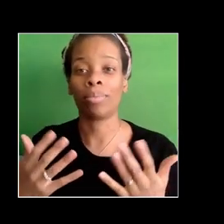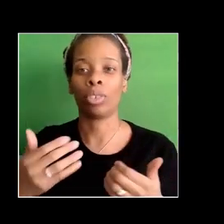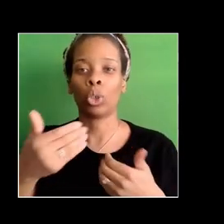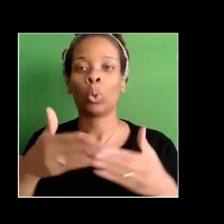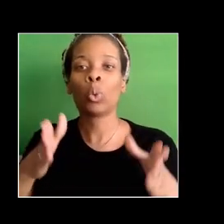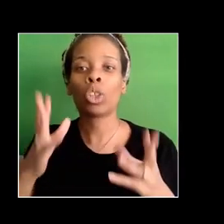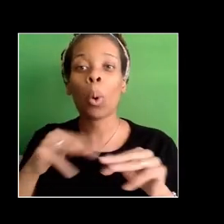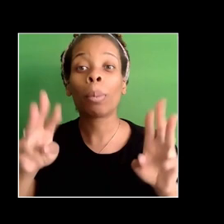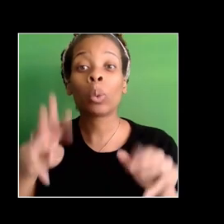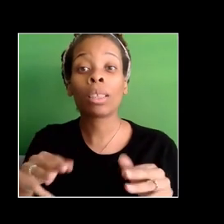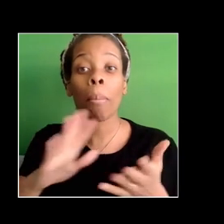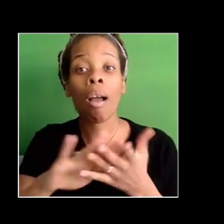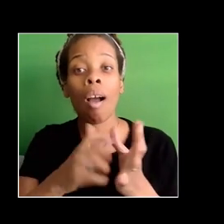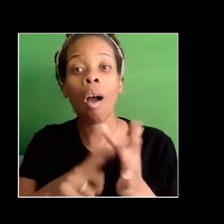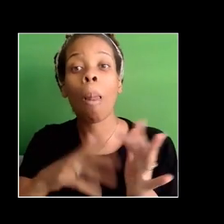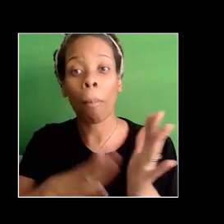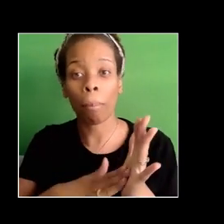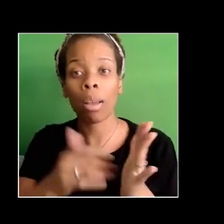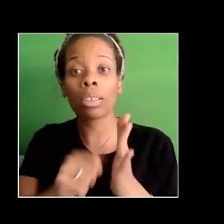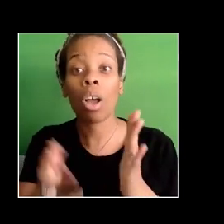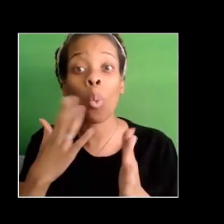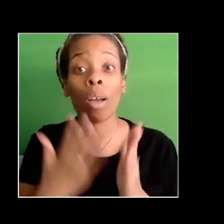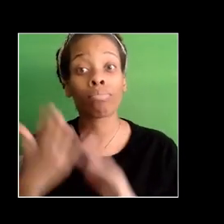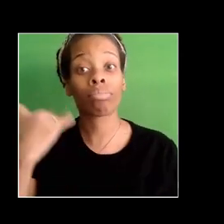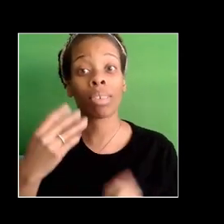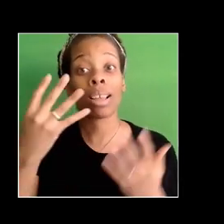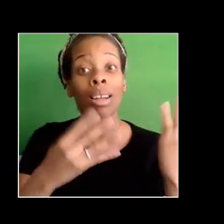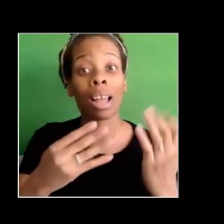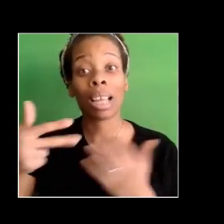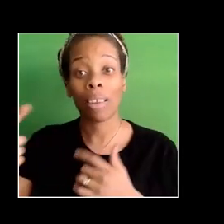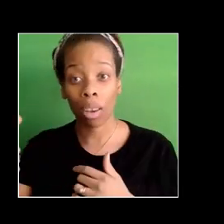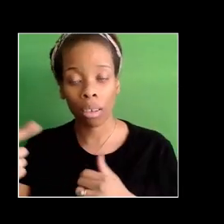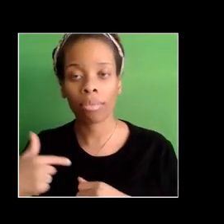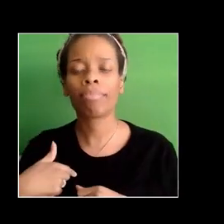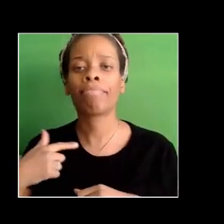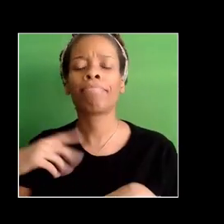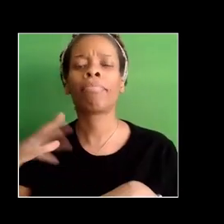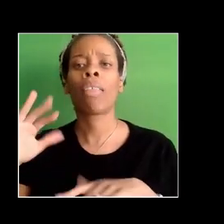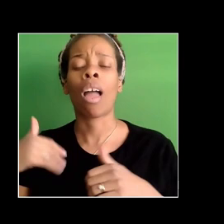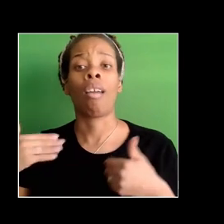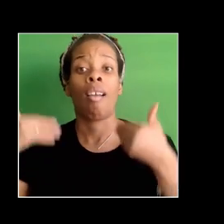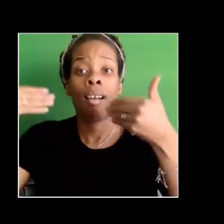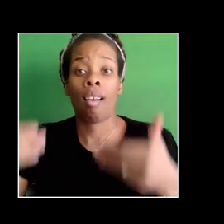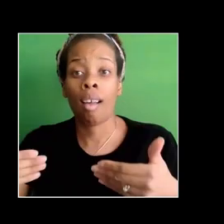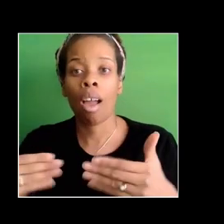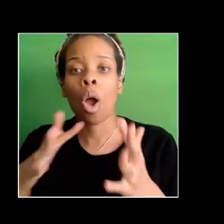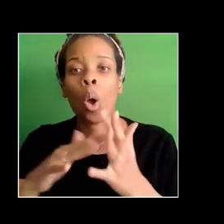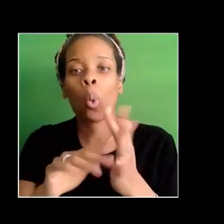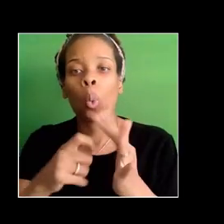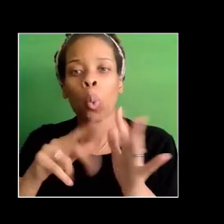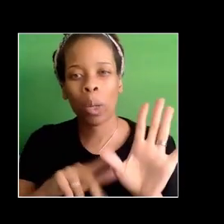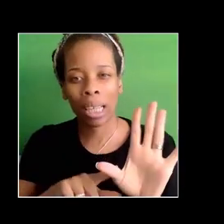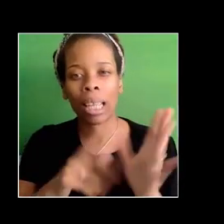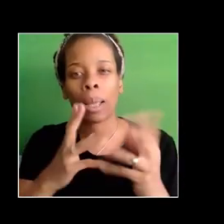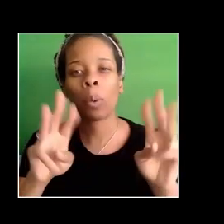director. She started there in 1987 before moving to the Whitney Museum of American Art.